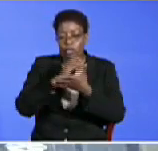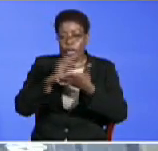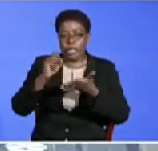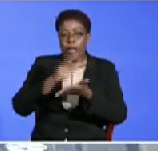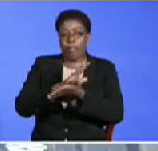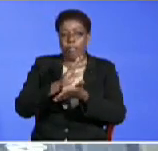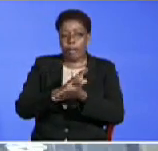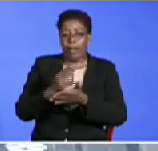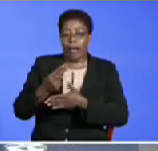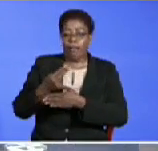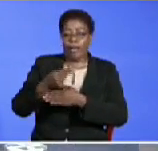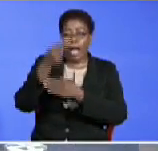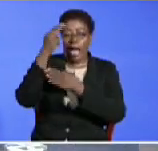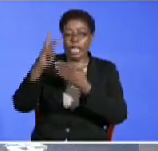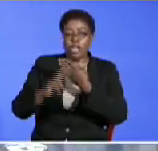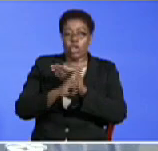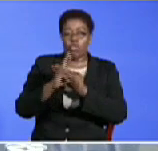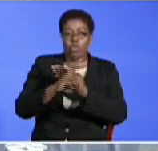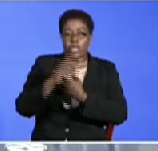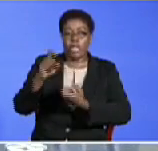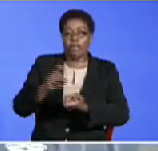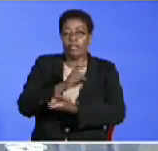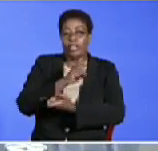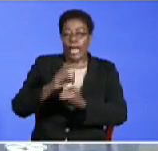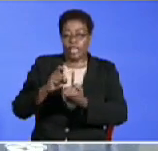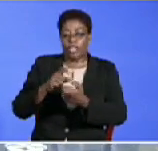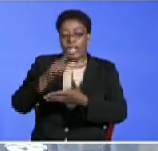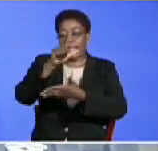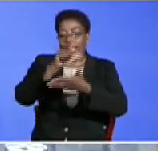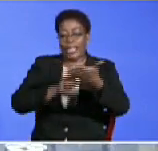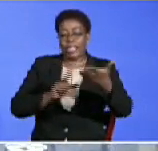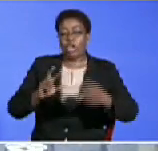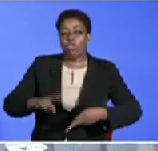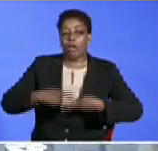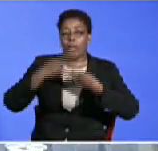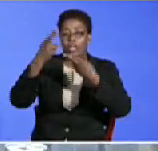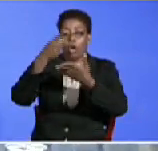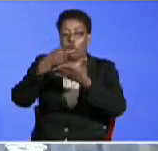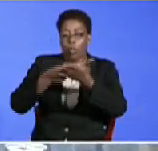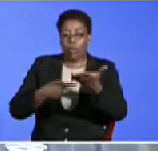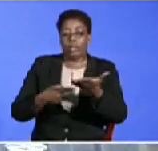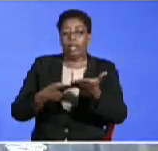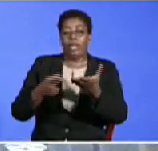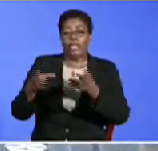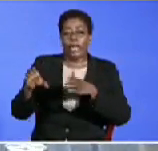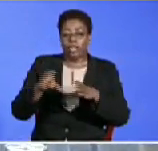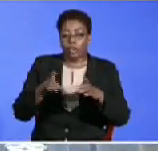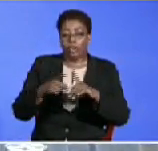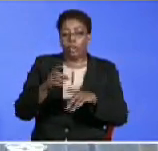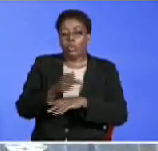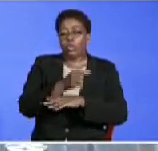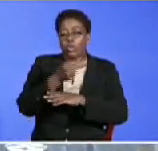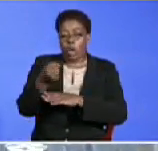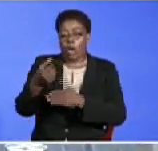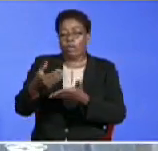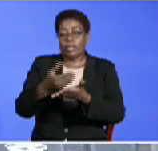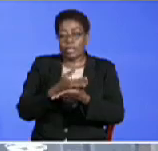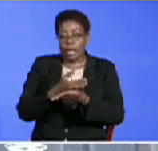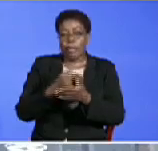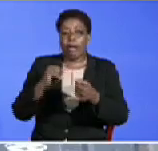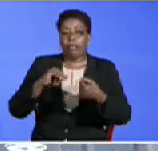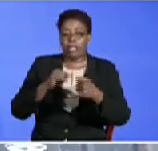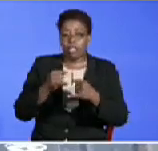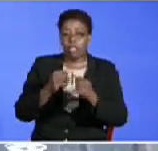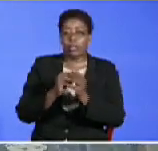with the highest risks of damage and lists recommendations on what can be done to combat certain issues, as our Crystal Darling